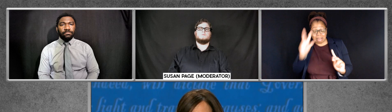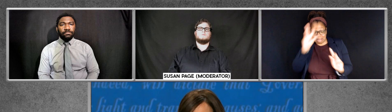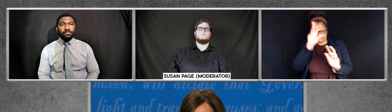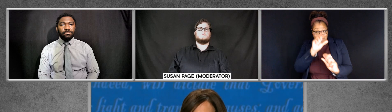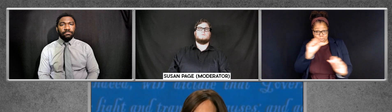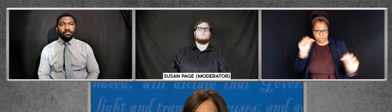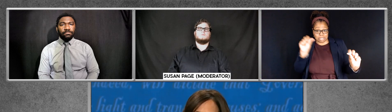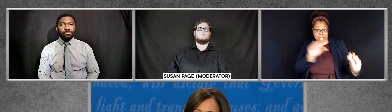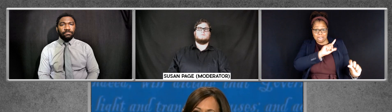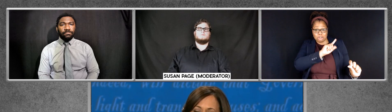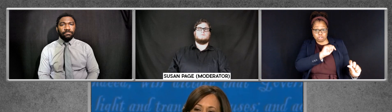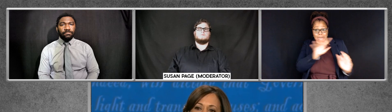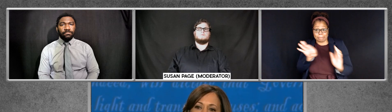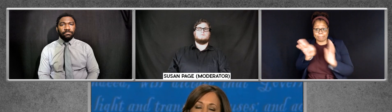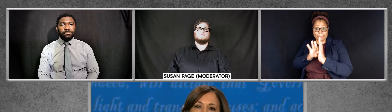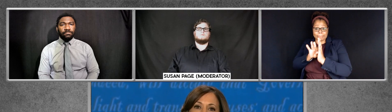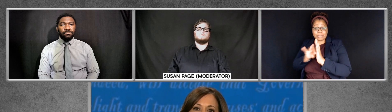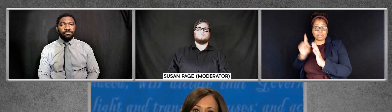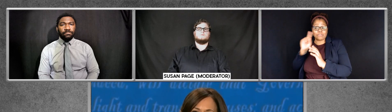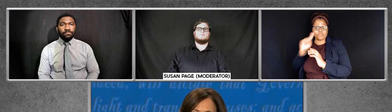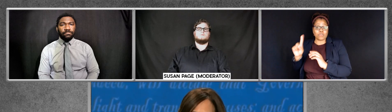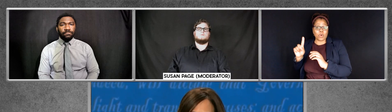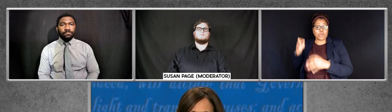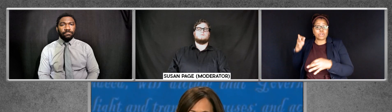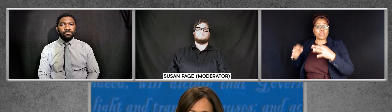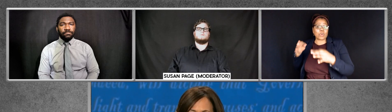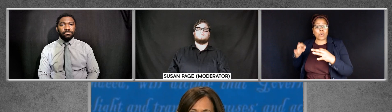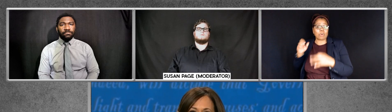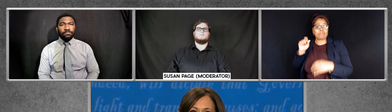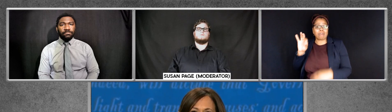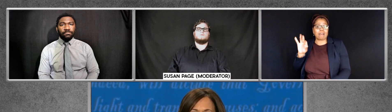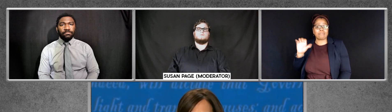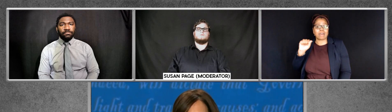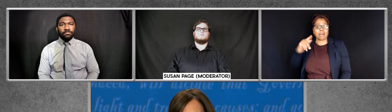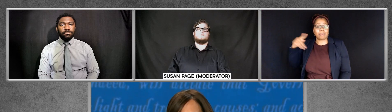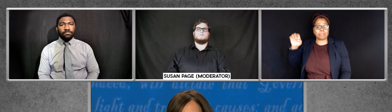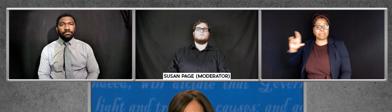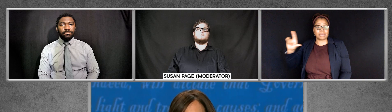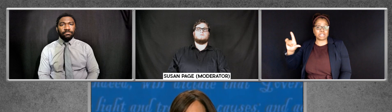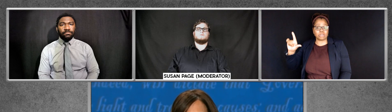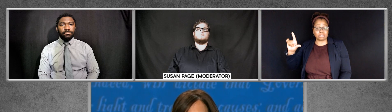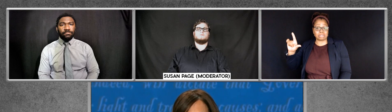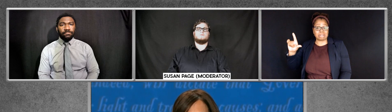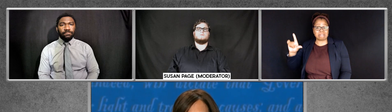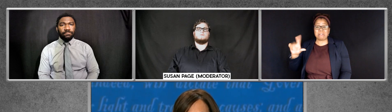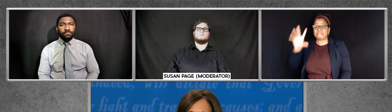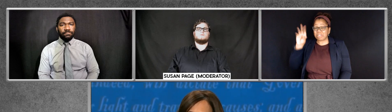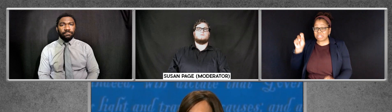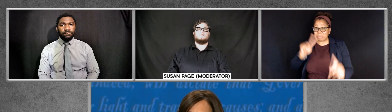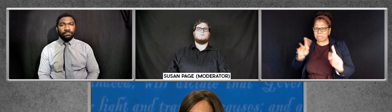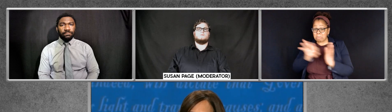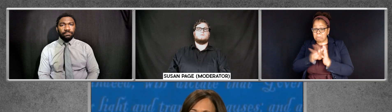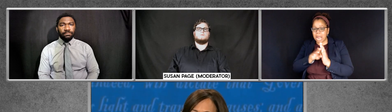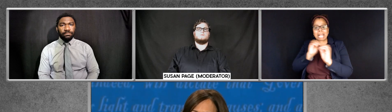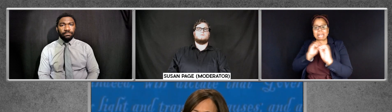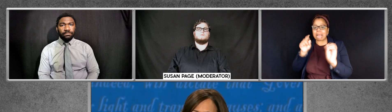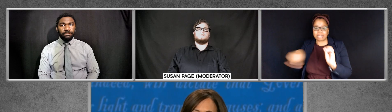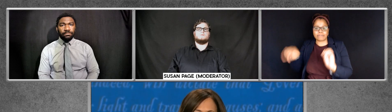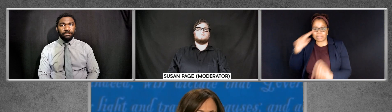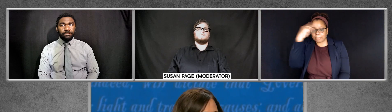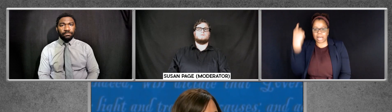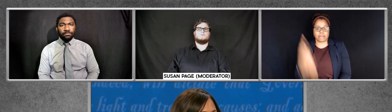Trump appointed to the Court of Appeals for lifetime appointments, not one is black? This is what they've been